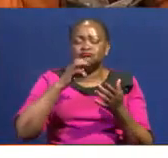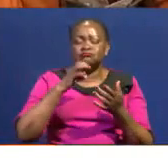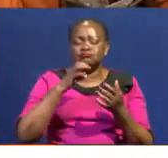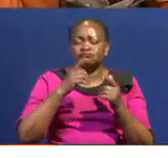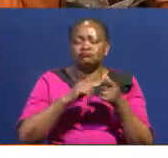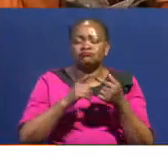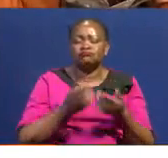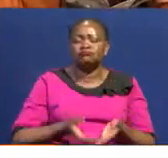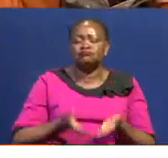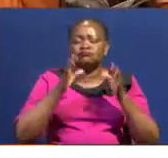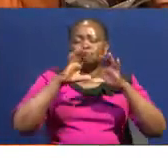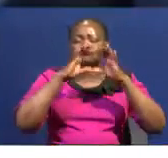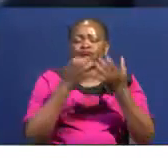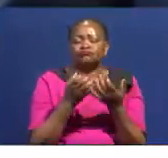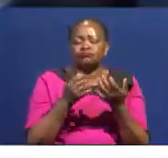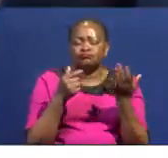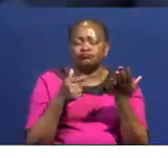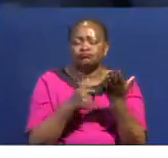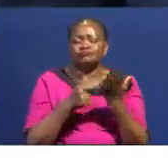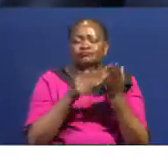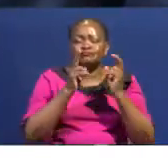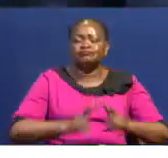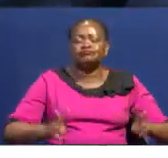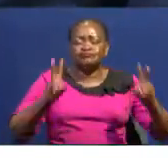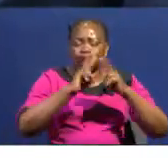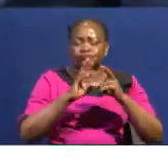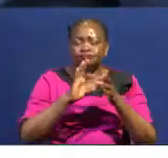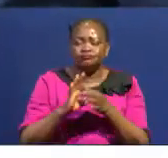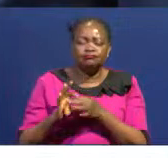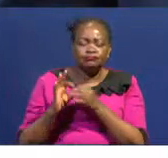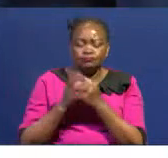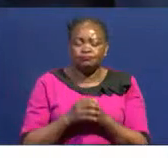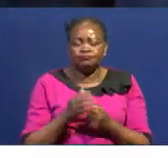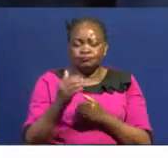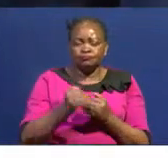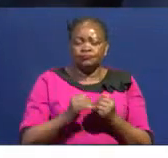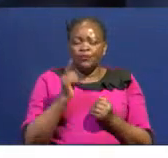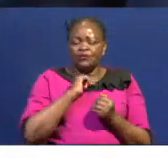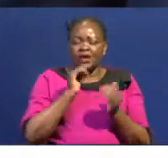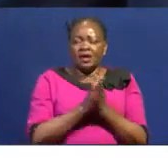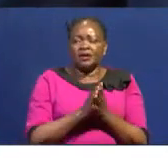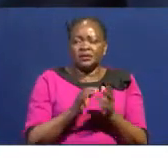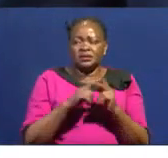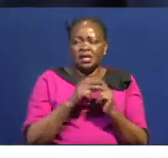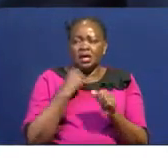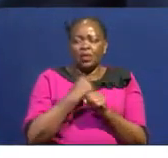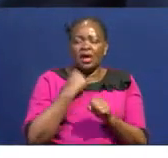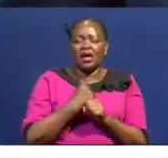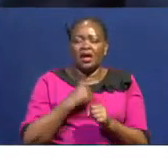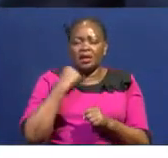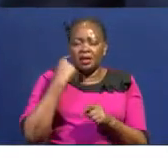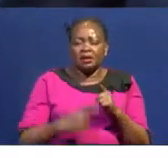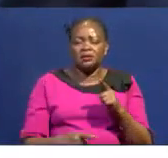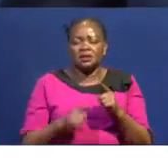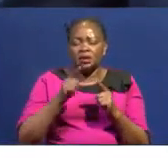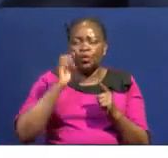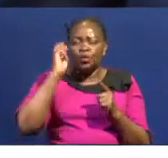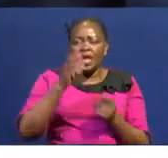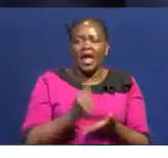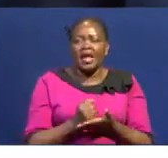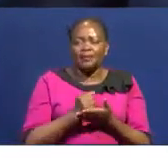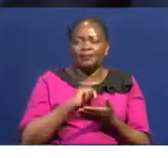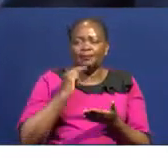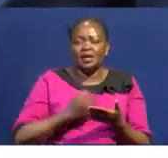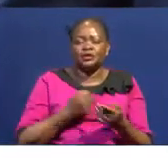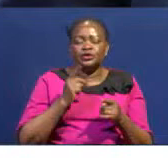the global technology value chain. Technopolis, which is now approaching completion and to start operations next year. This will enable